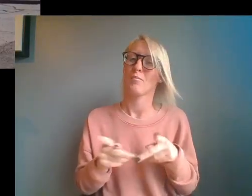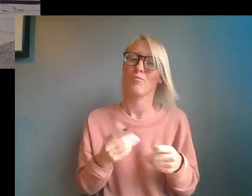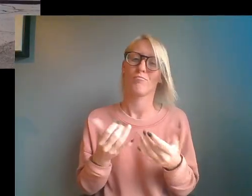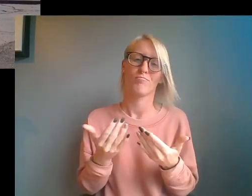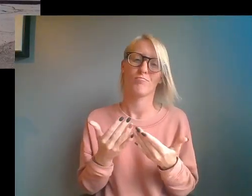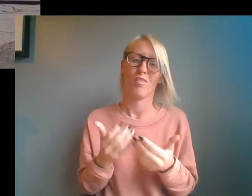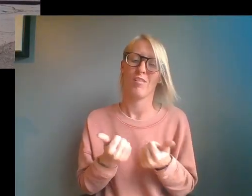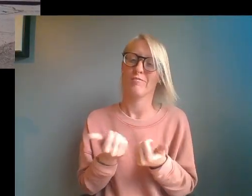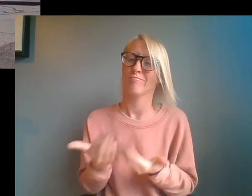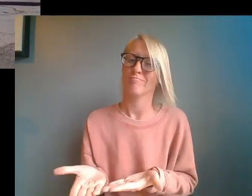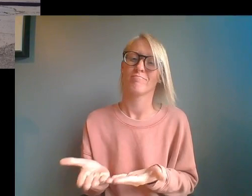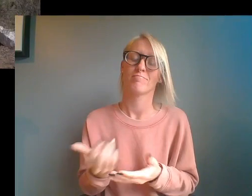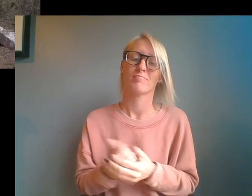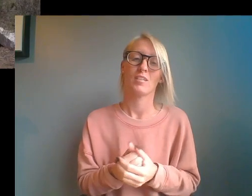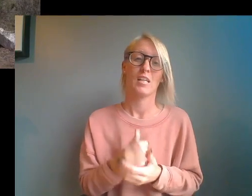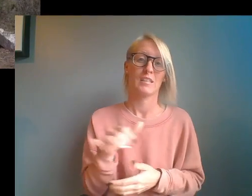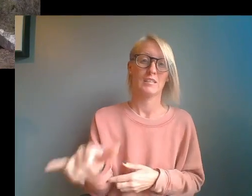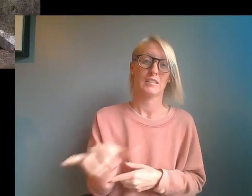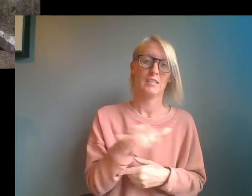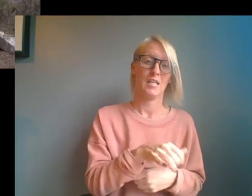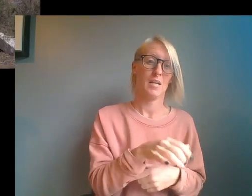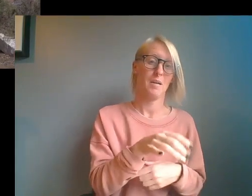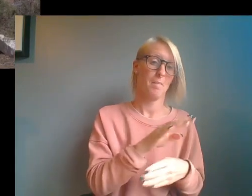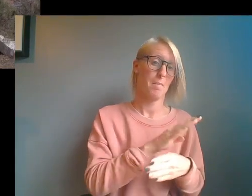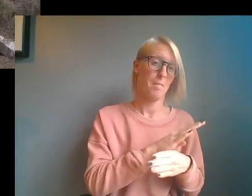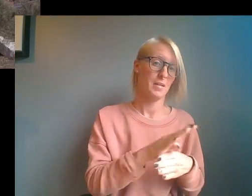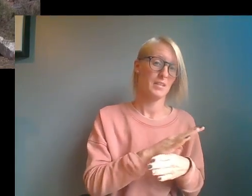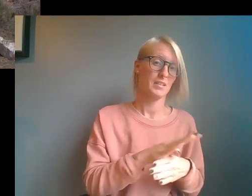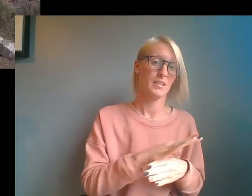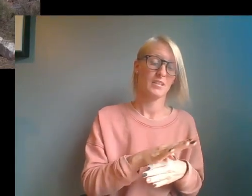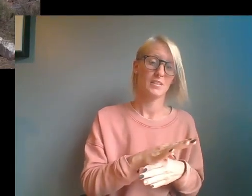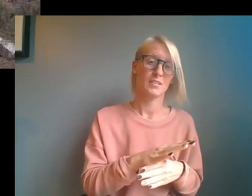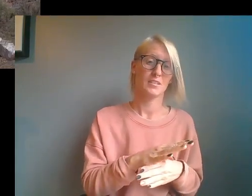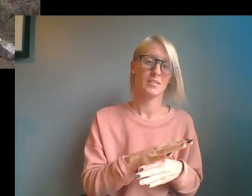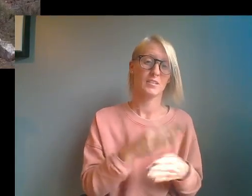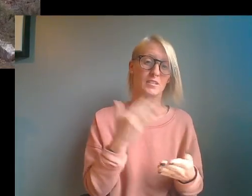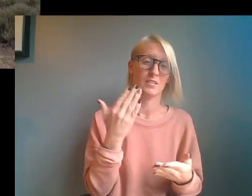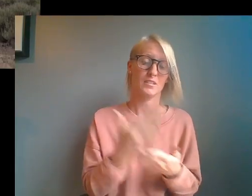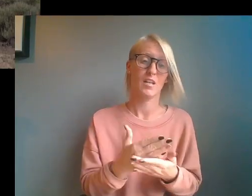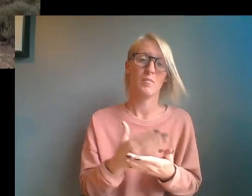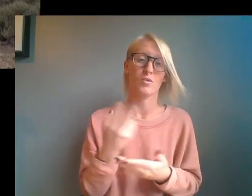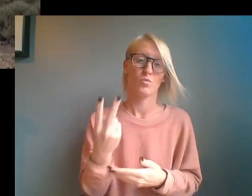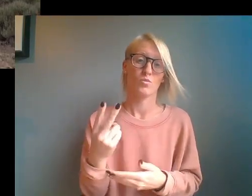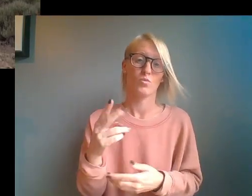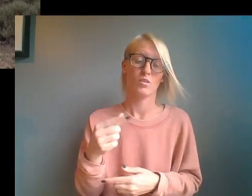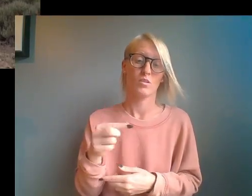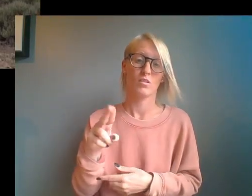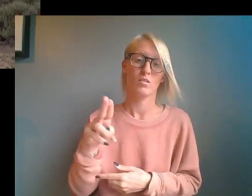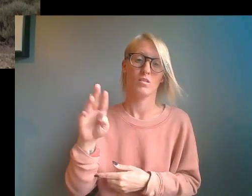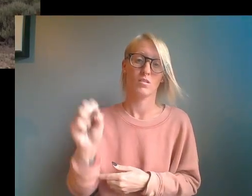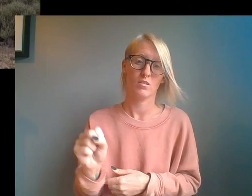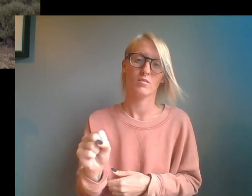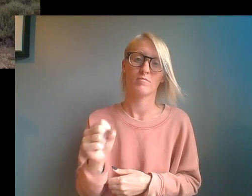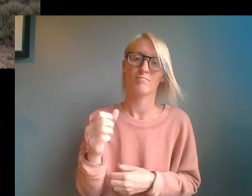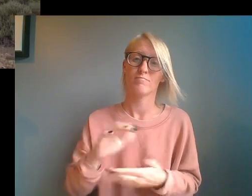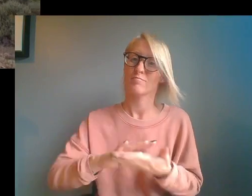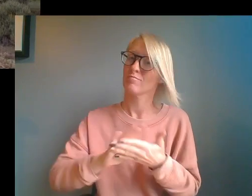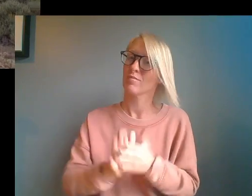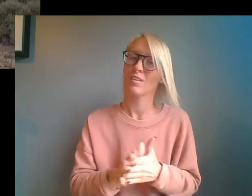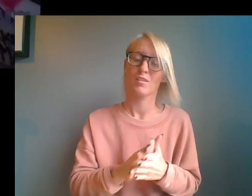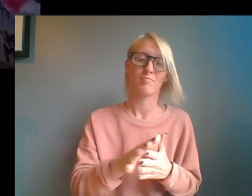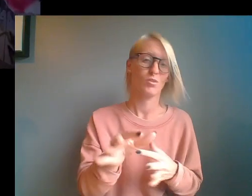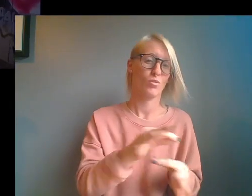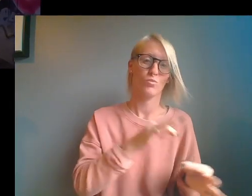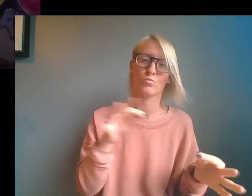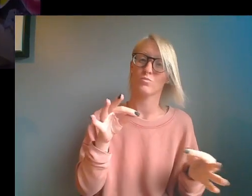Basically, the same thing can be said for the businesses at our next stop in Two Guns, which was also a place that people stopped but that became a ghost town with Highway